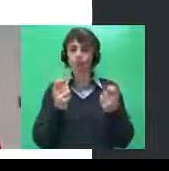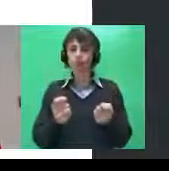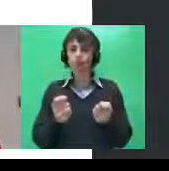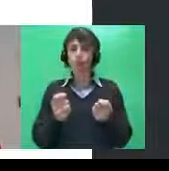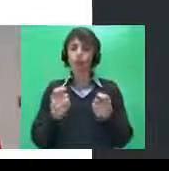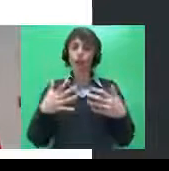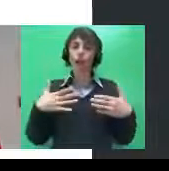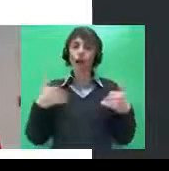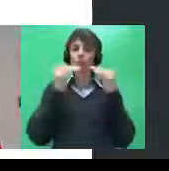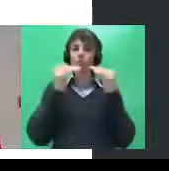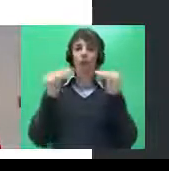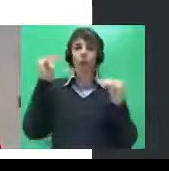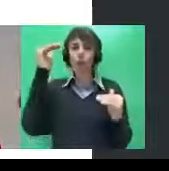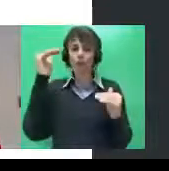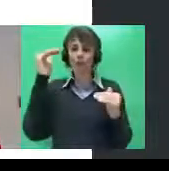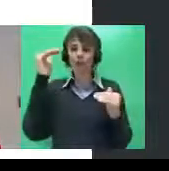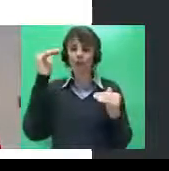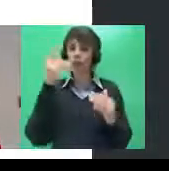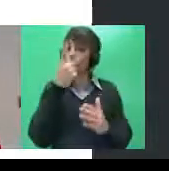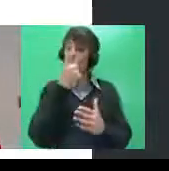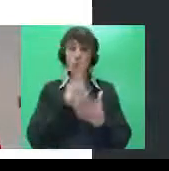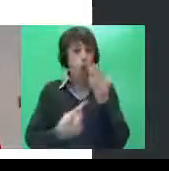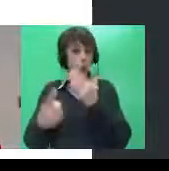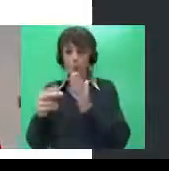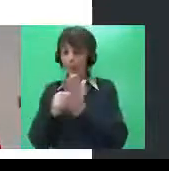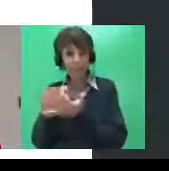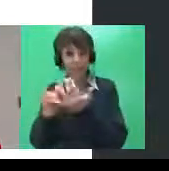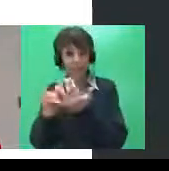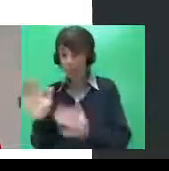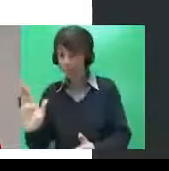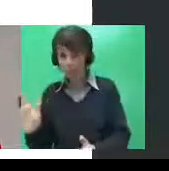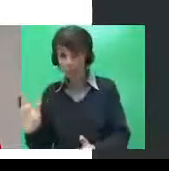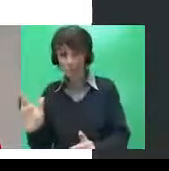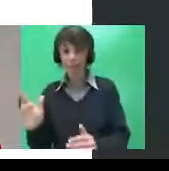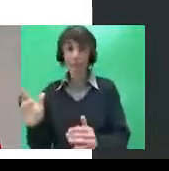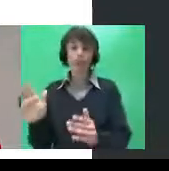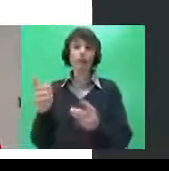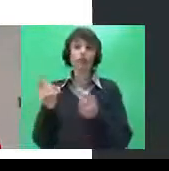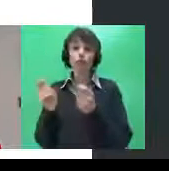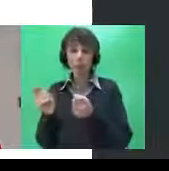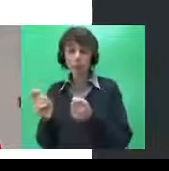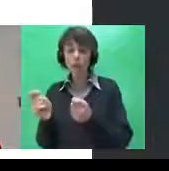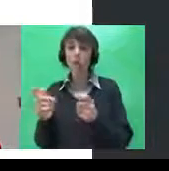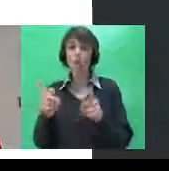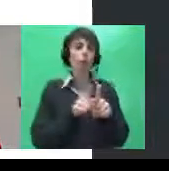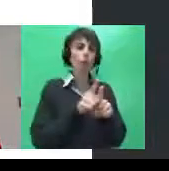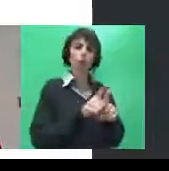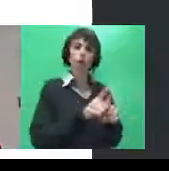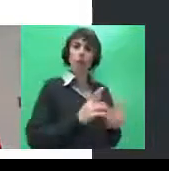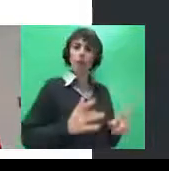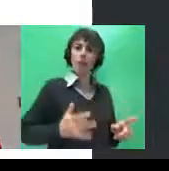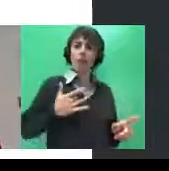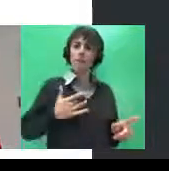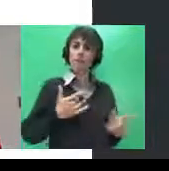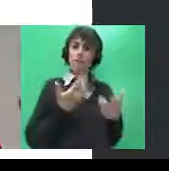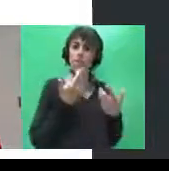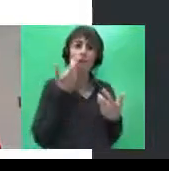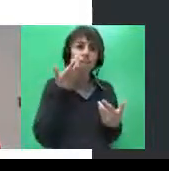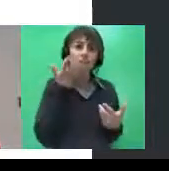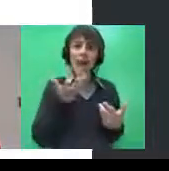health in the realms of treatment and the NHS, but actually where we live, where we work, and the environments where we are